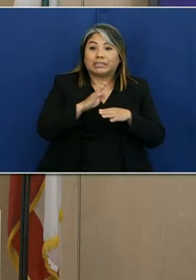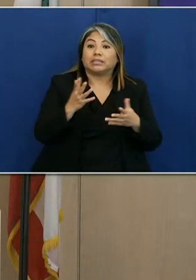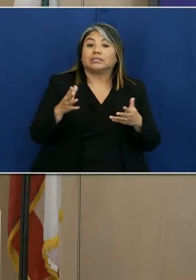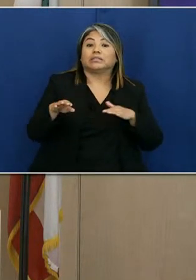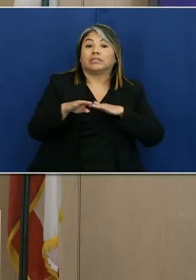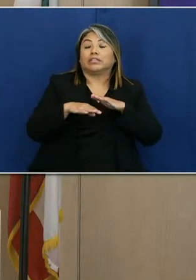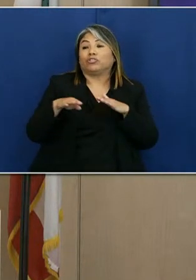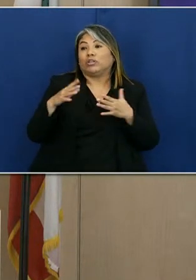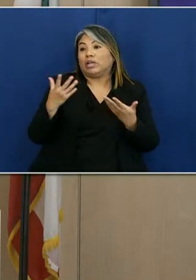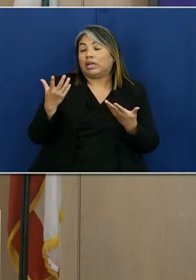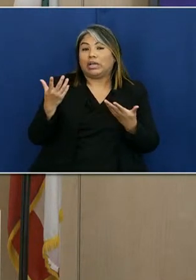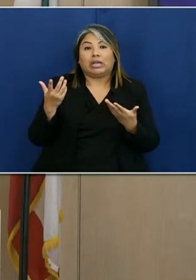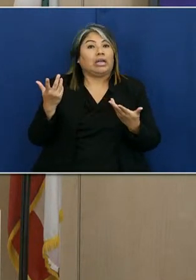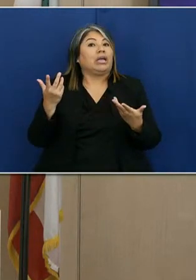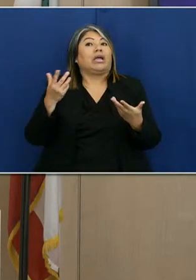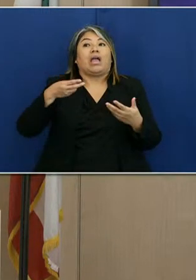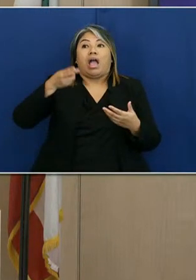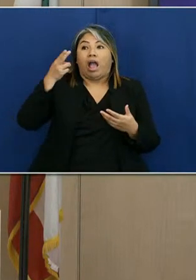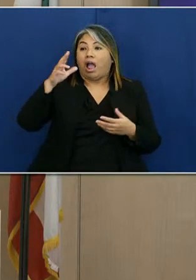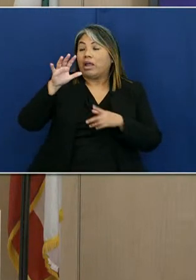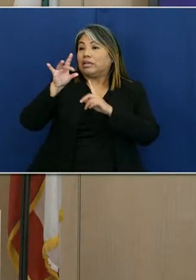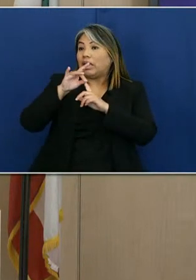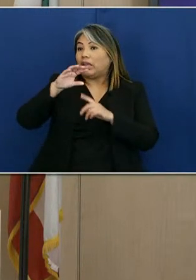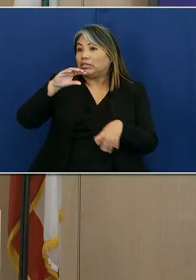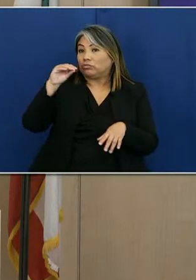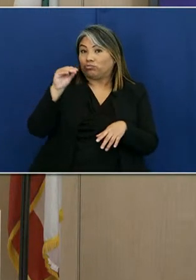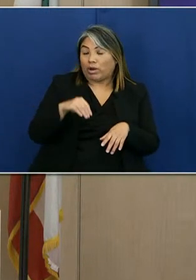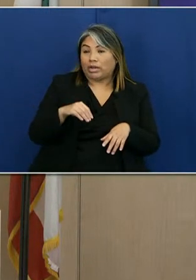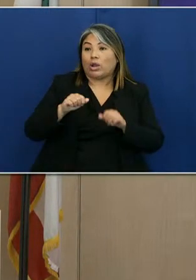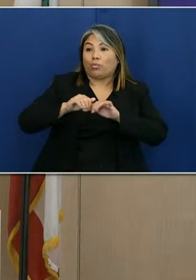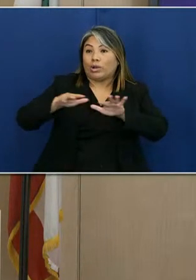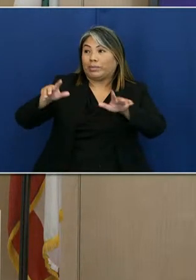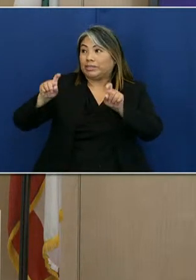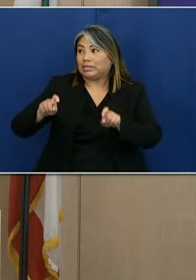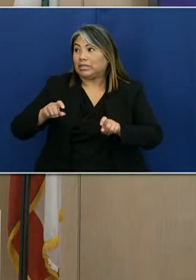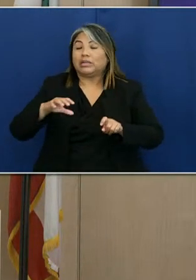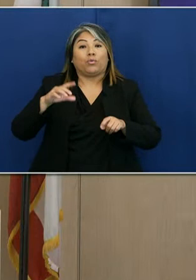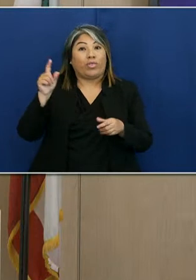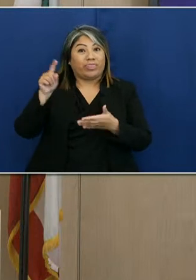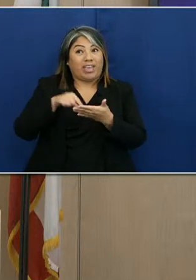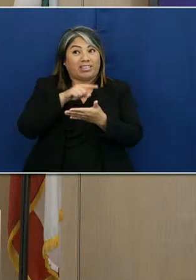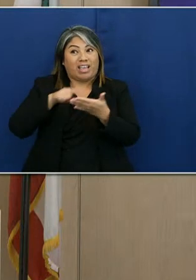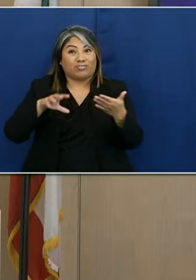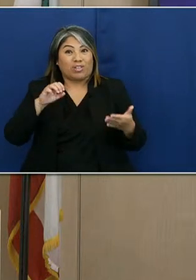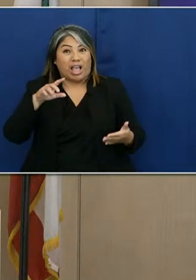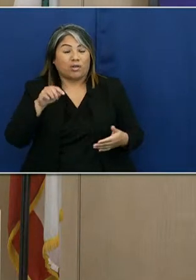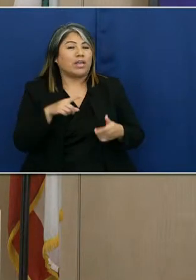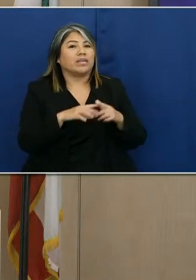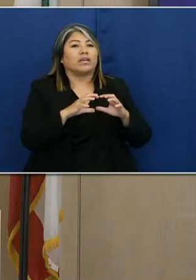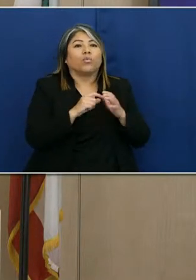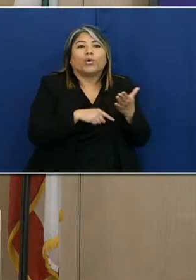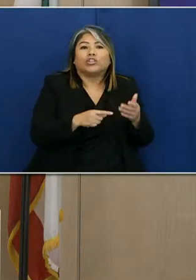essentially cancel out a high case rate with widespread testing, and would you encourage this?